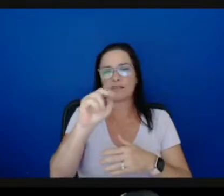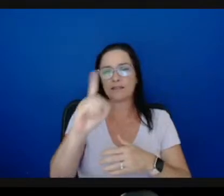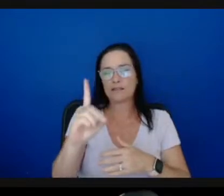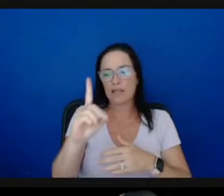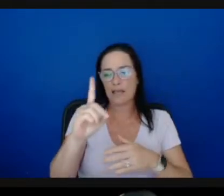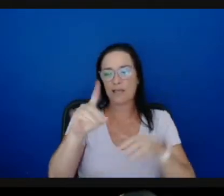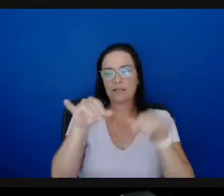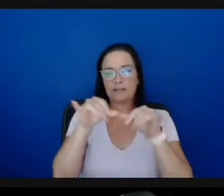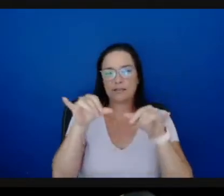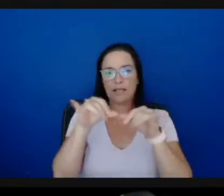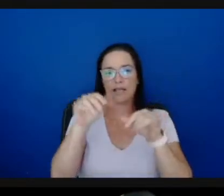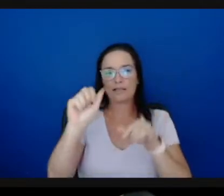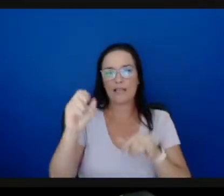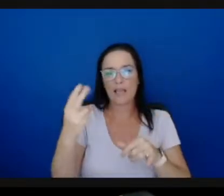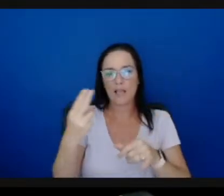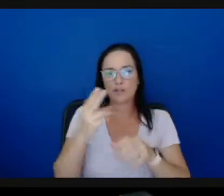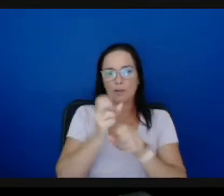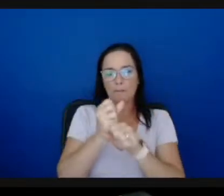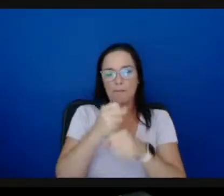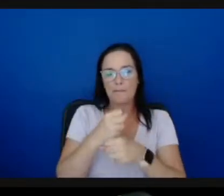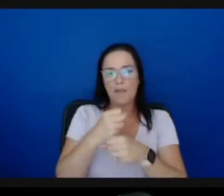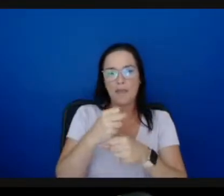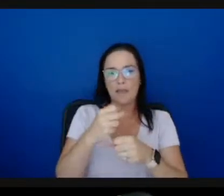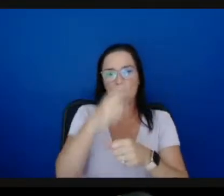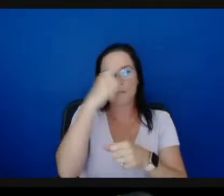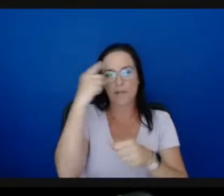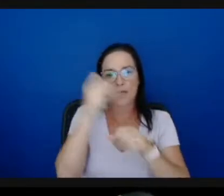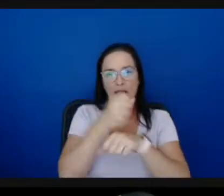on shore to form black sand beaches.